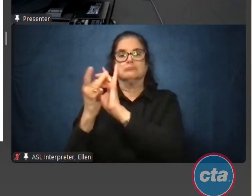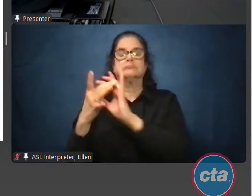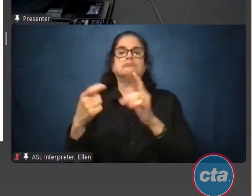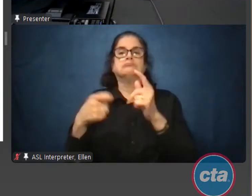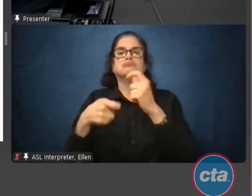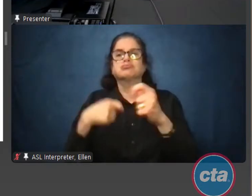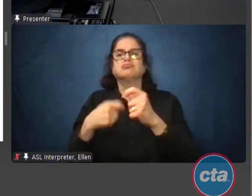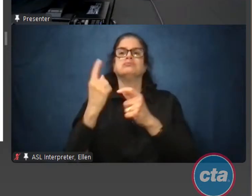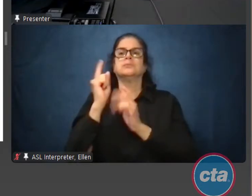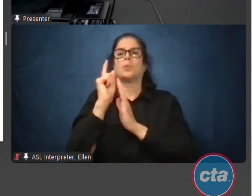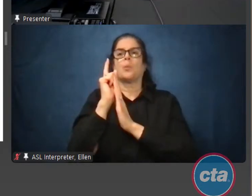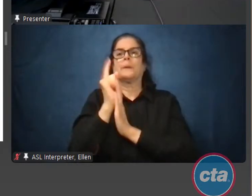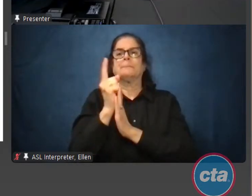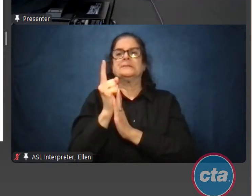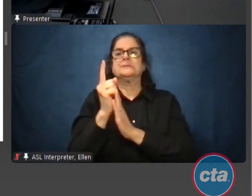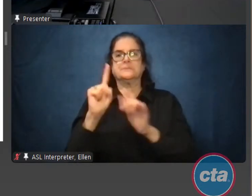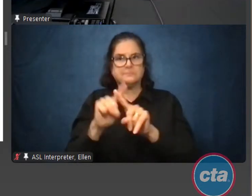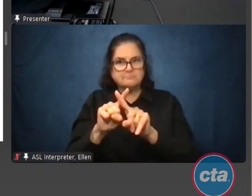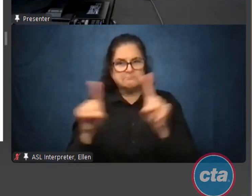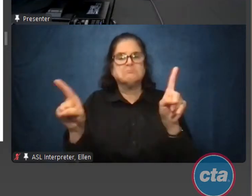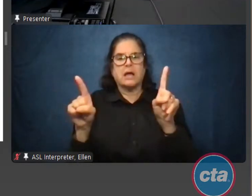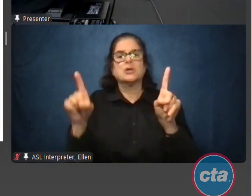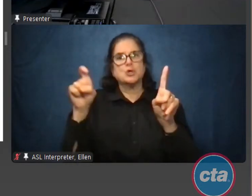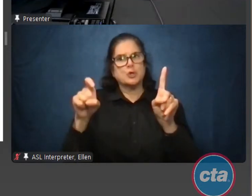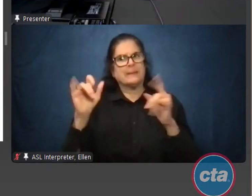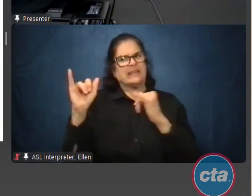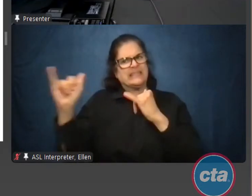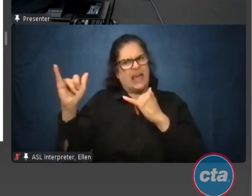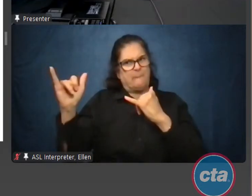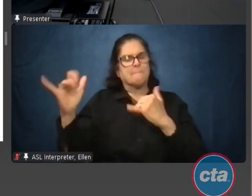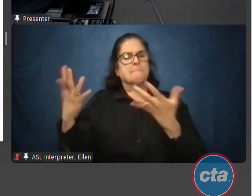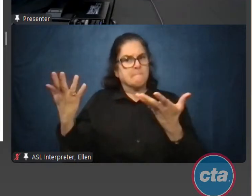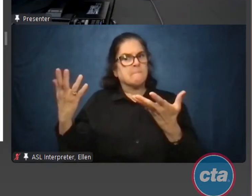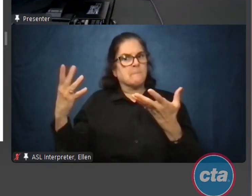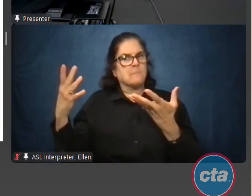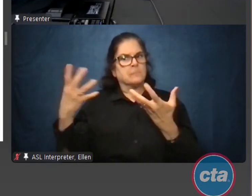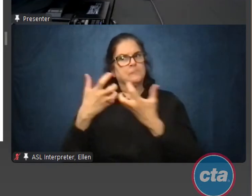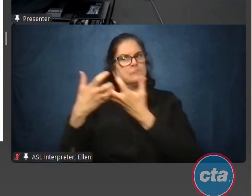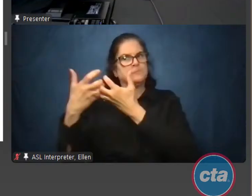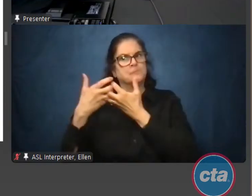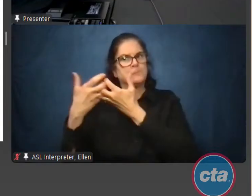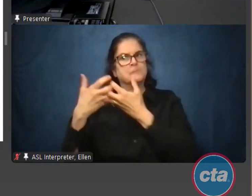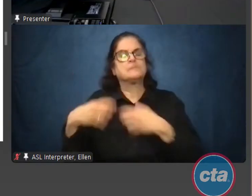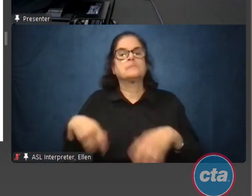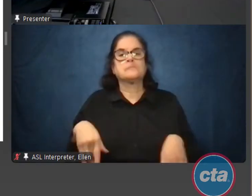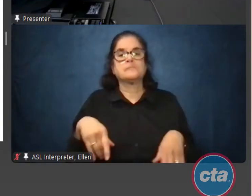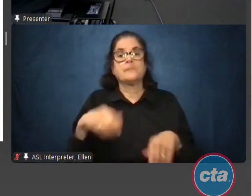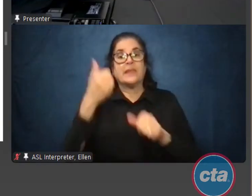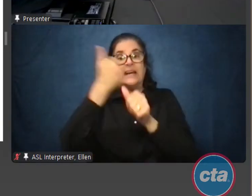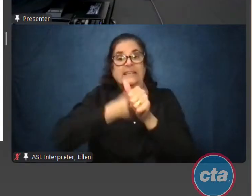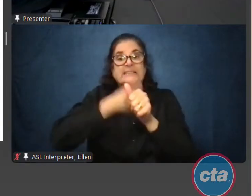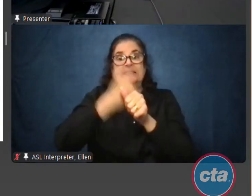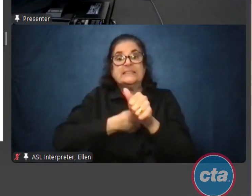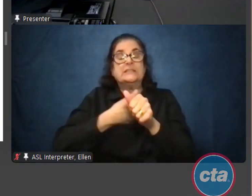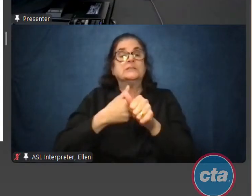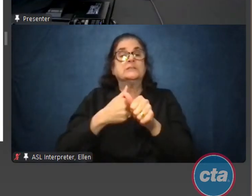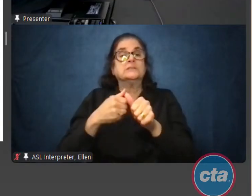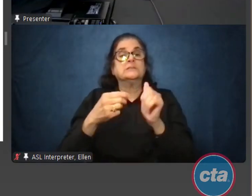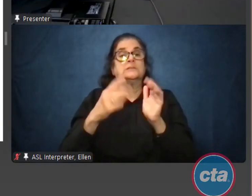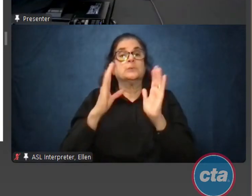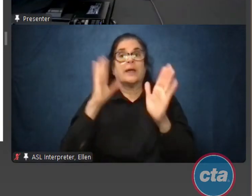off by 1 minute, but in theory, they should be identical. Every single one of these 20 displays is going to include